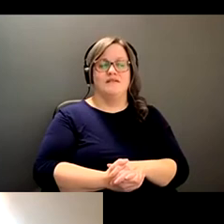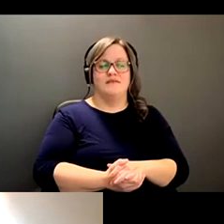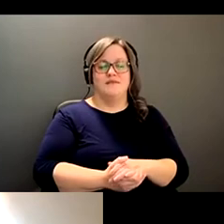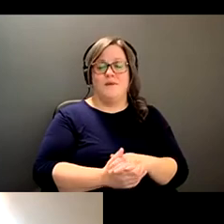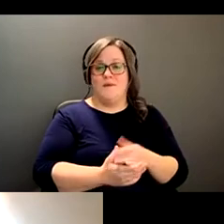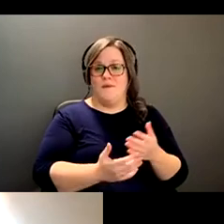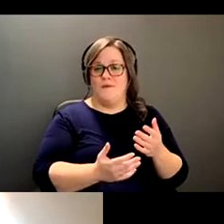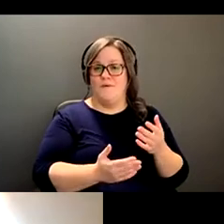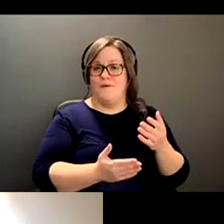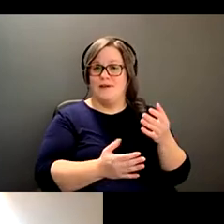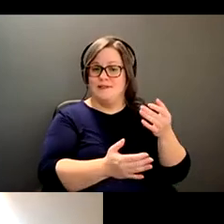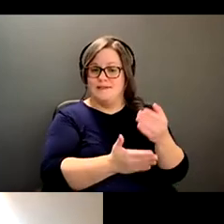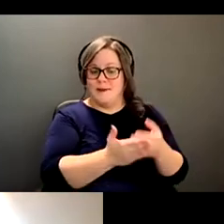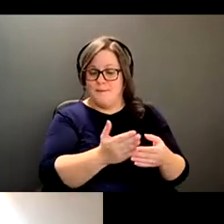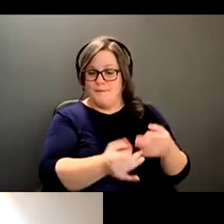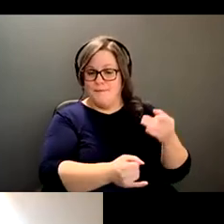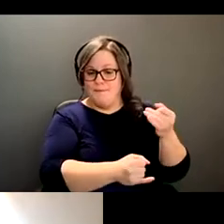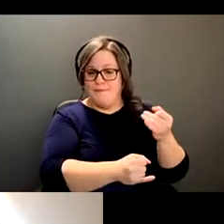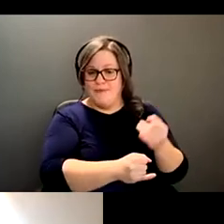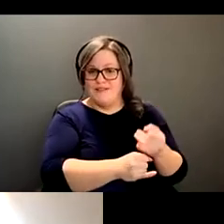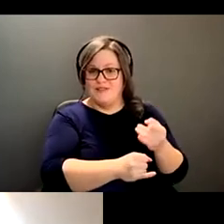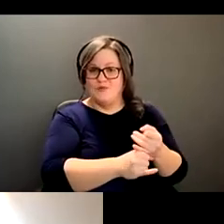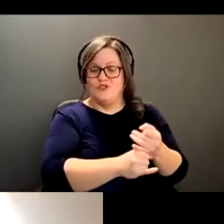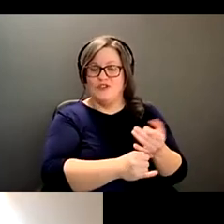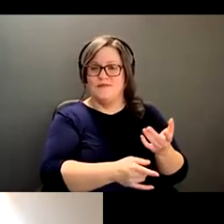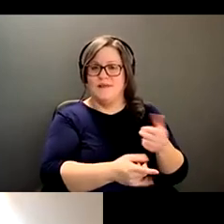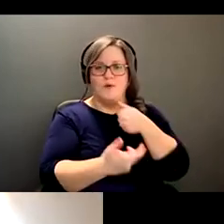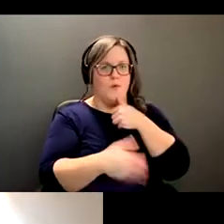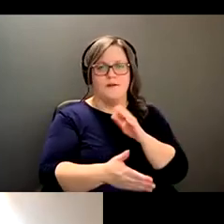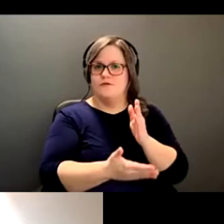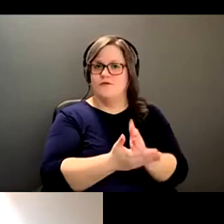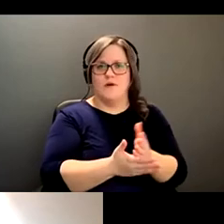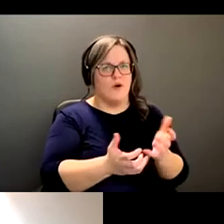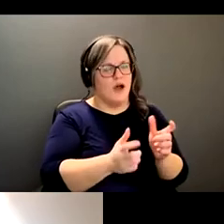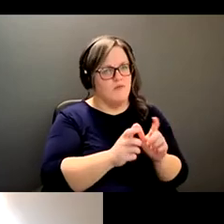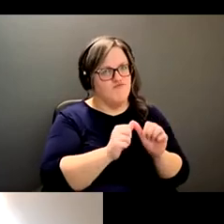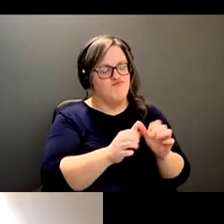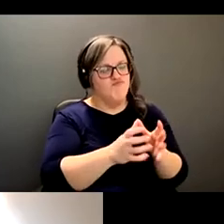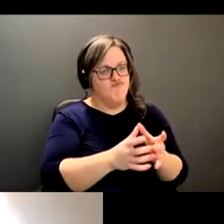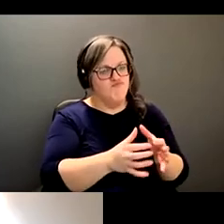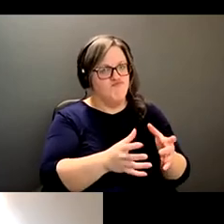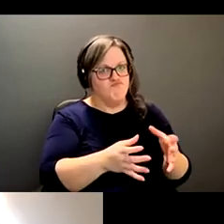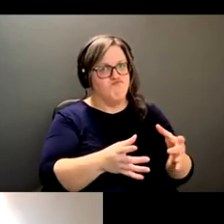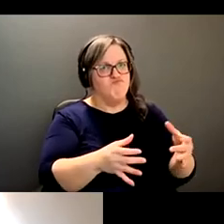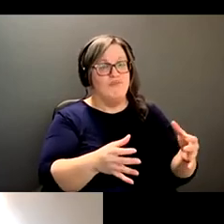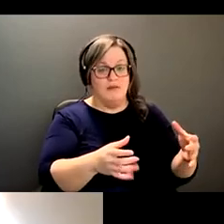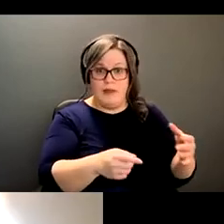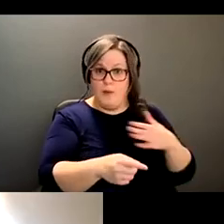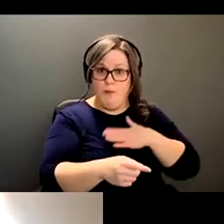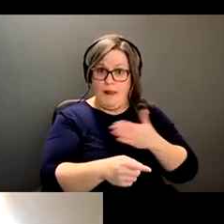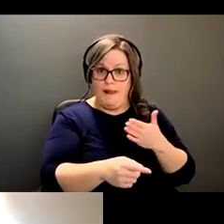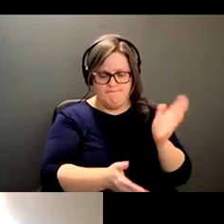willing to let go of that big snowball? And yeah, like, yeah, are they willing to let it